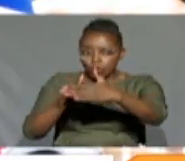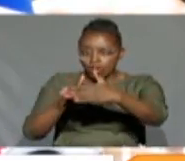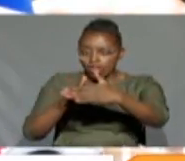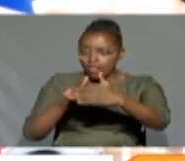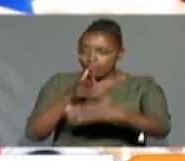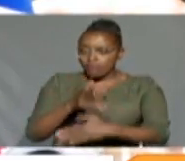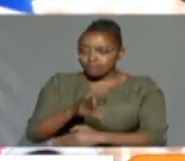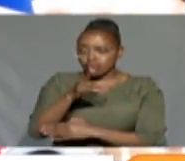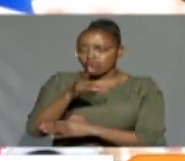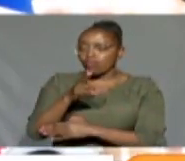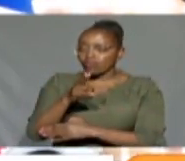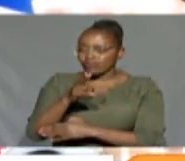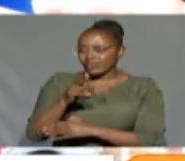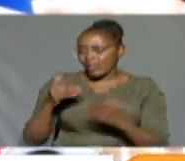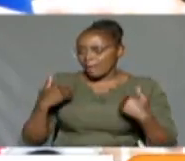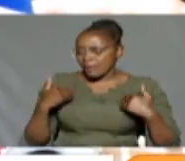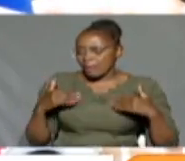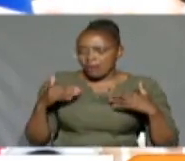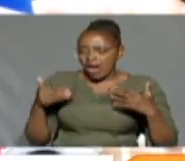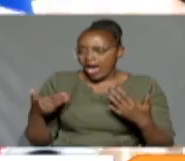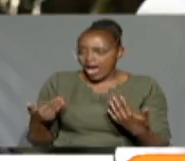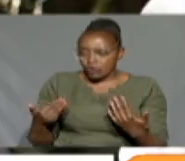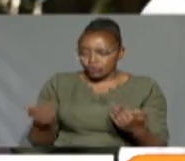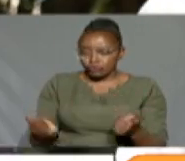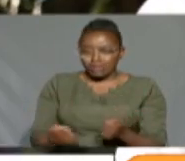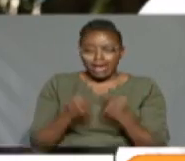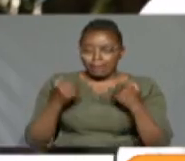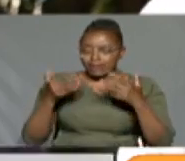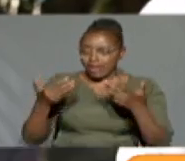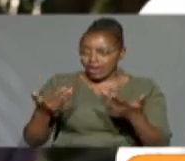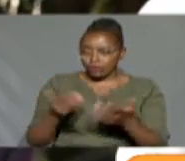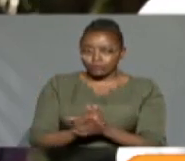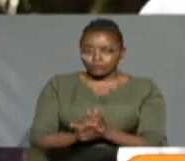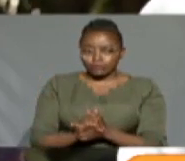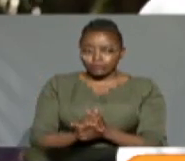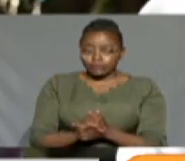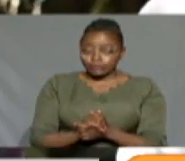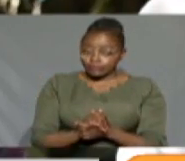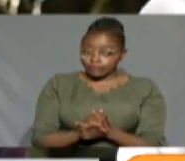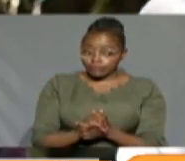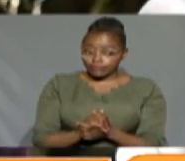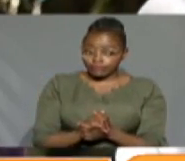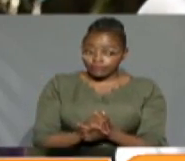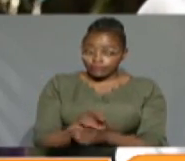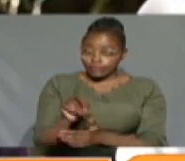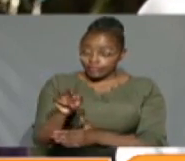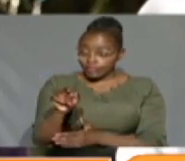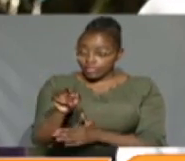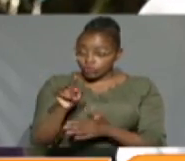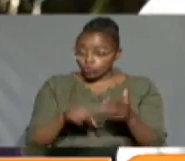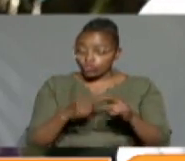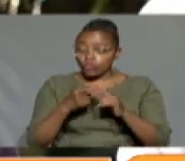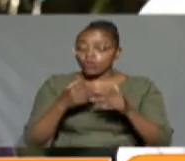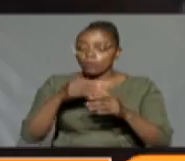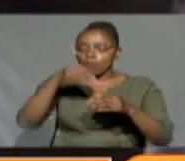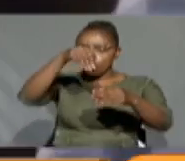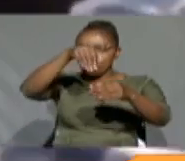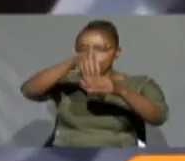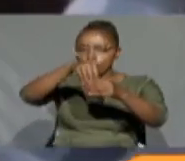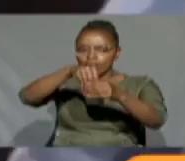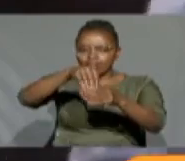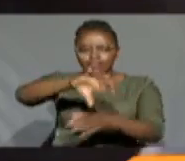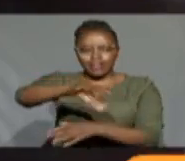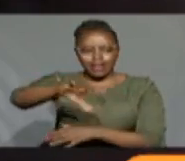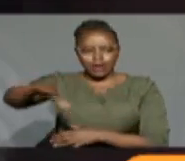attack that has come at this particular time. This is not external aggression. This is from within the county.